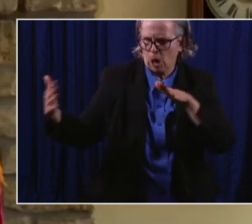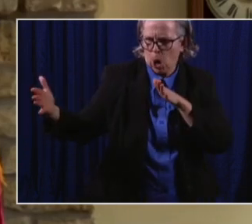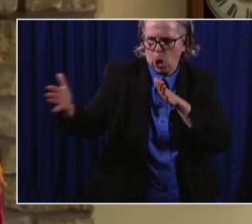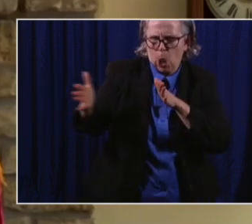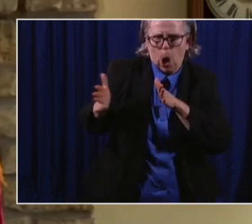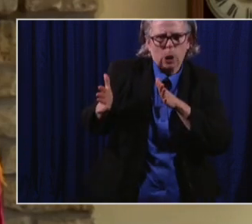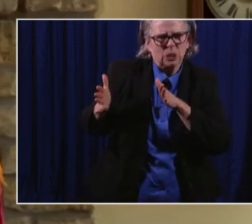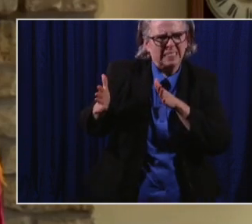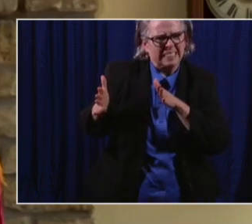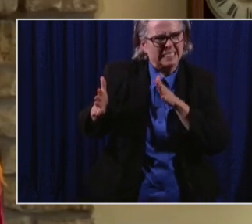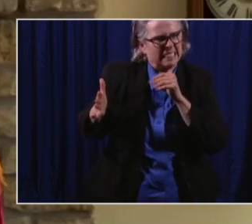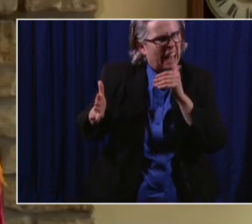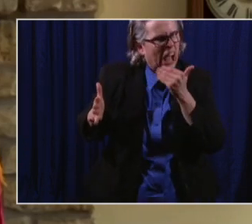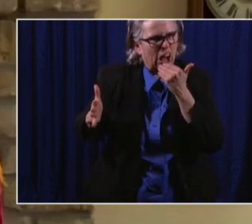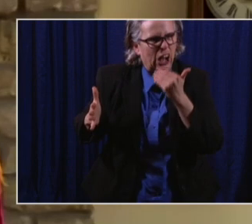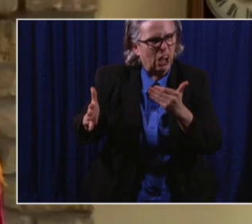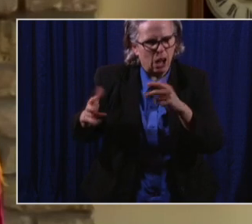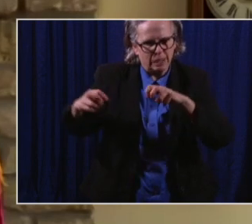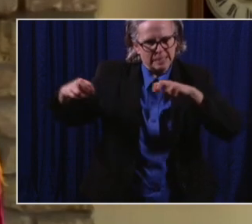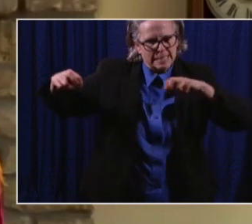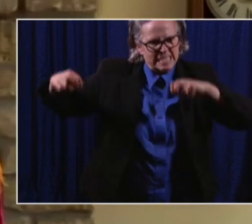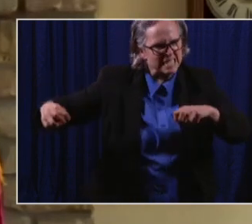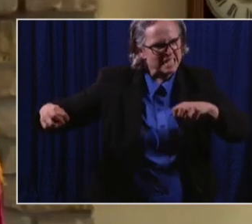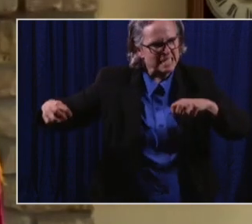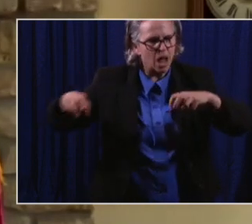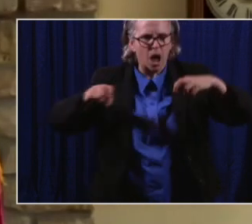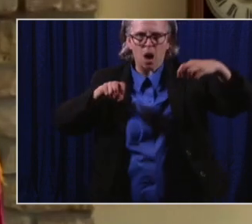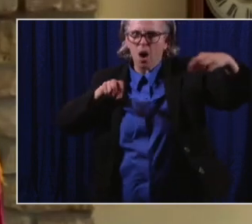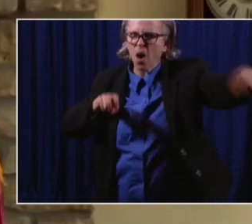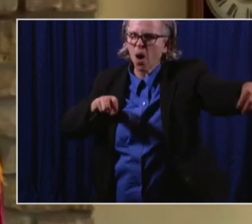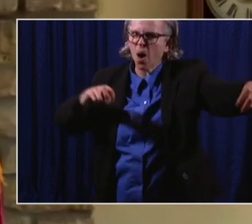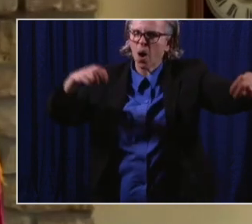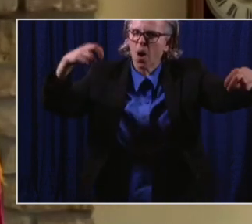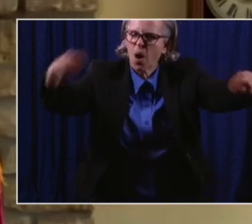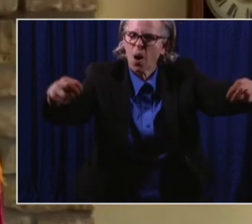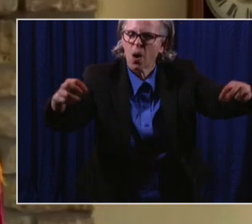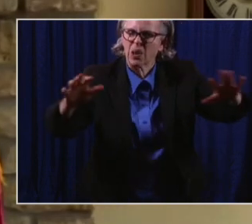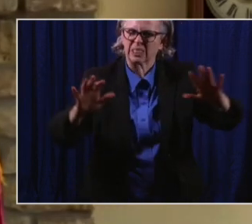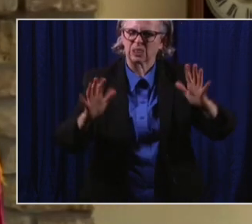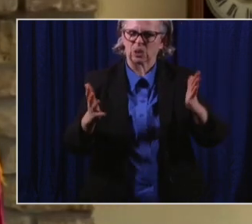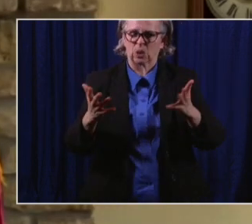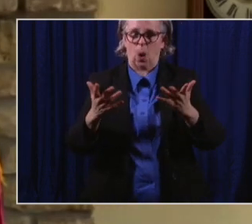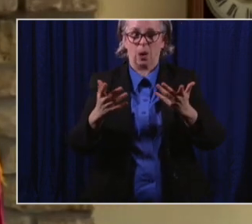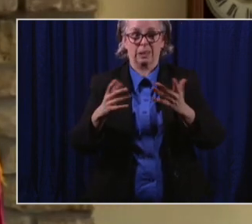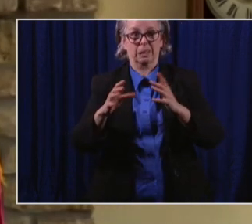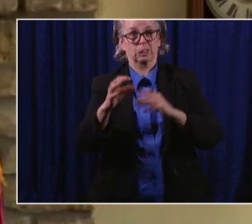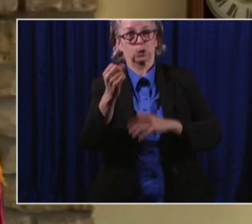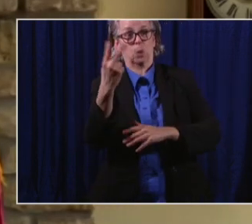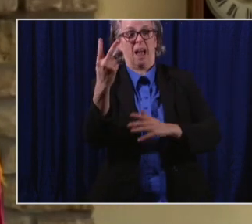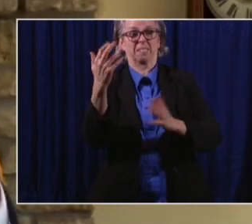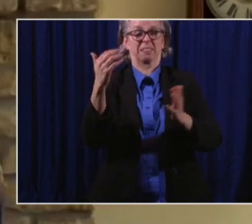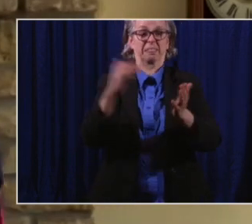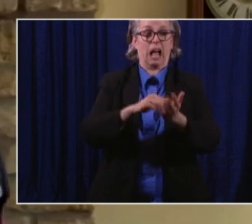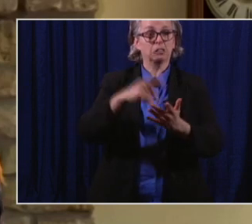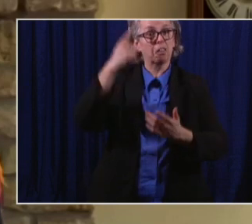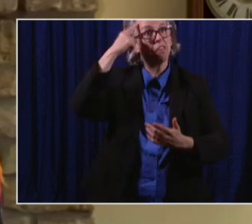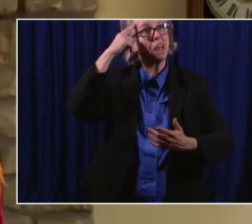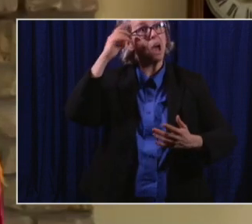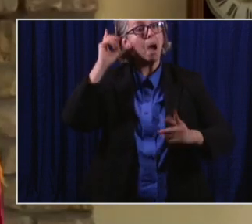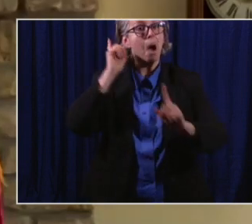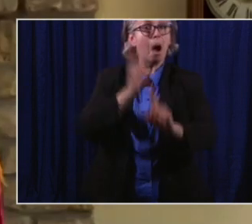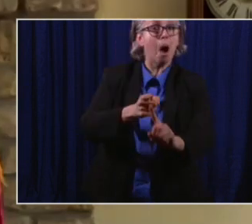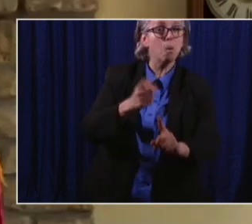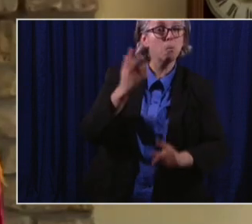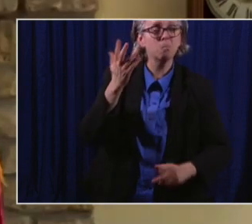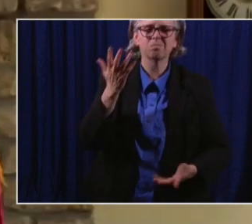out. But there's no magic about 12. It just seemed to be the right place to come out, knowing and